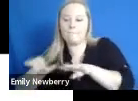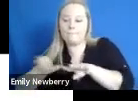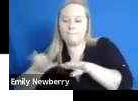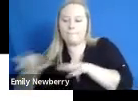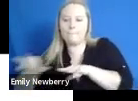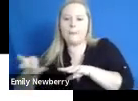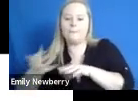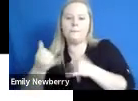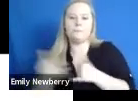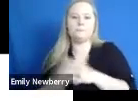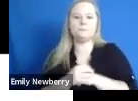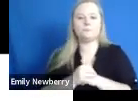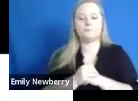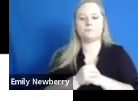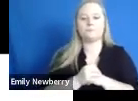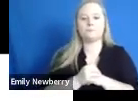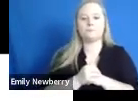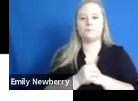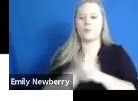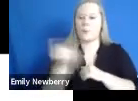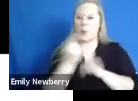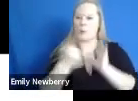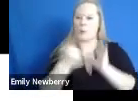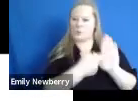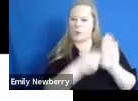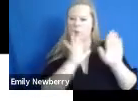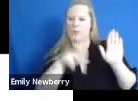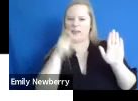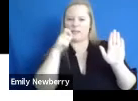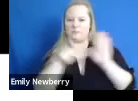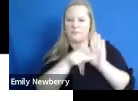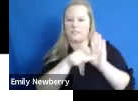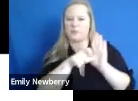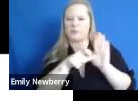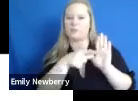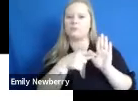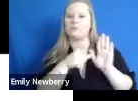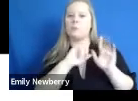And here's a graphic we always show our visitors.